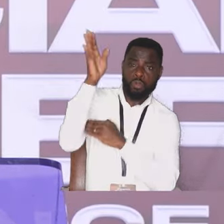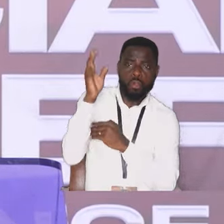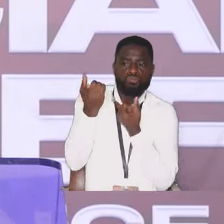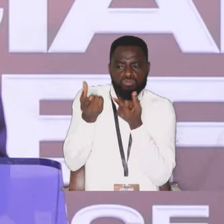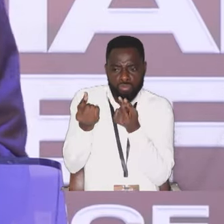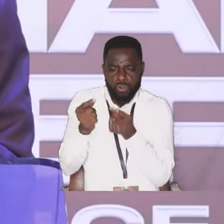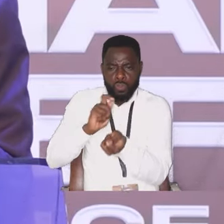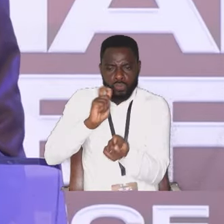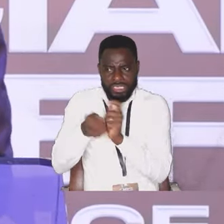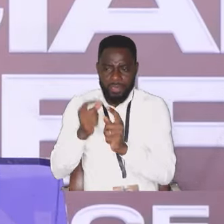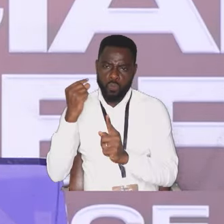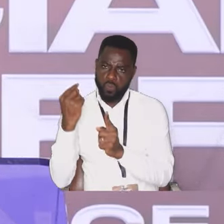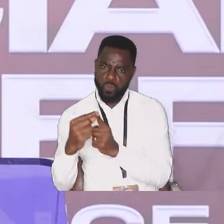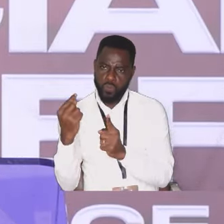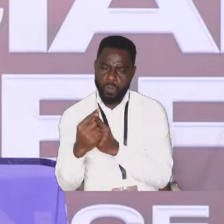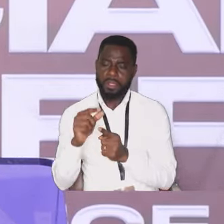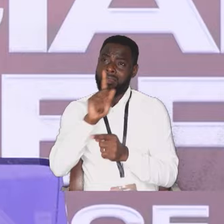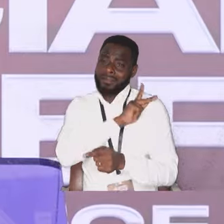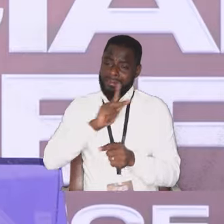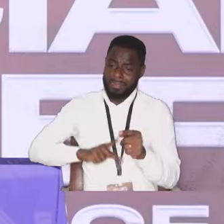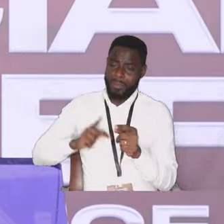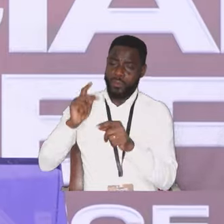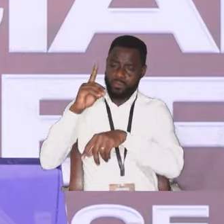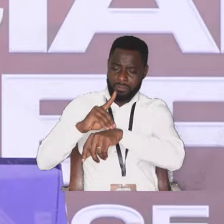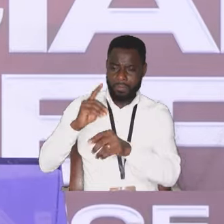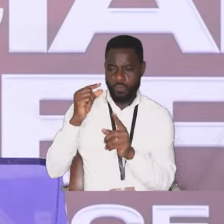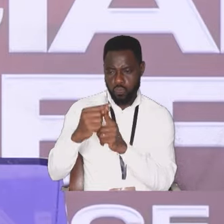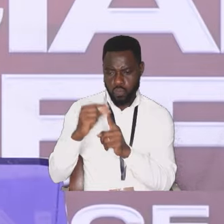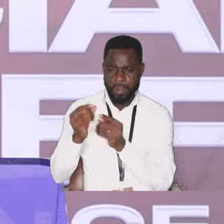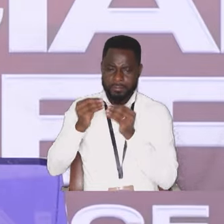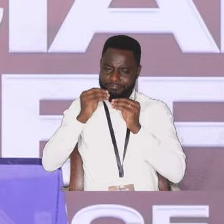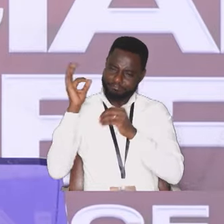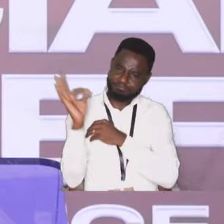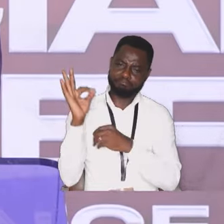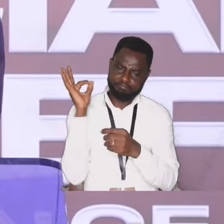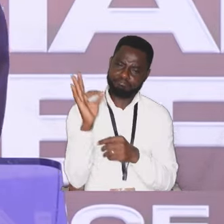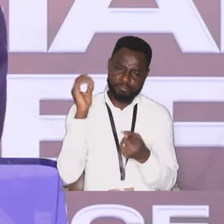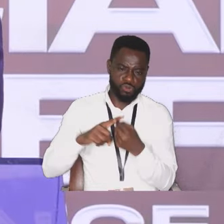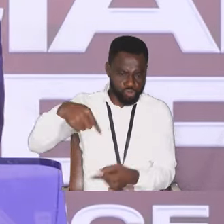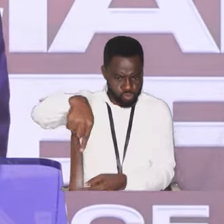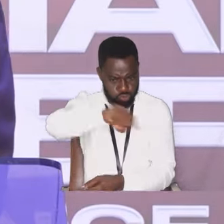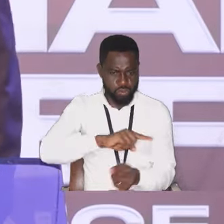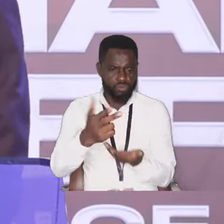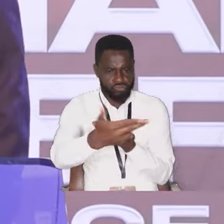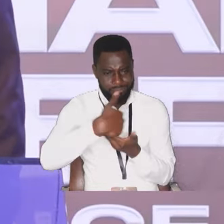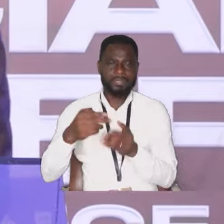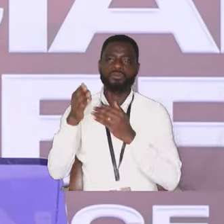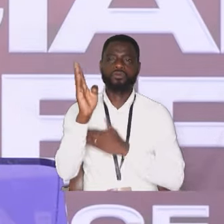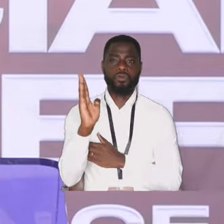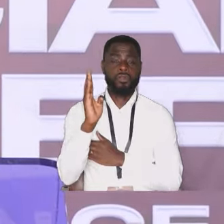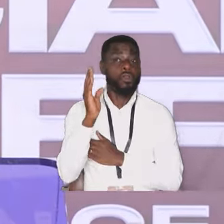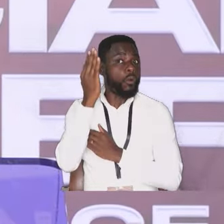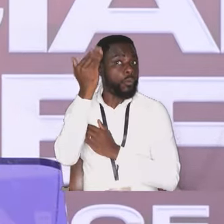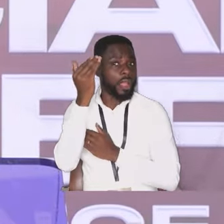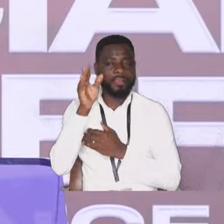message of the kingdom very well, and then we bring those people to God. Because it is not the desire of God